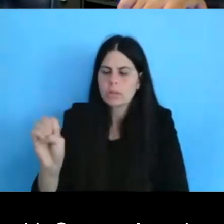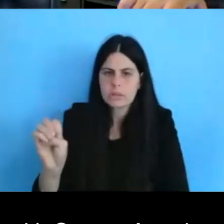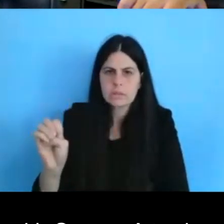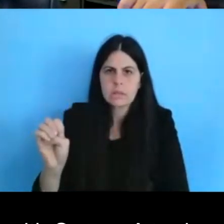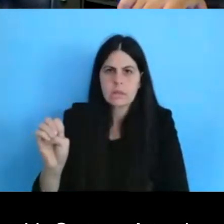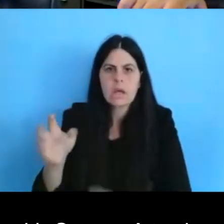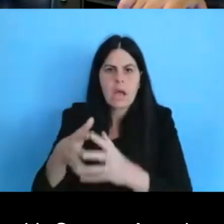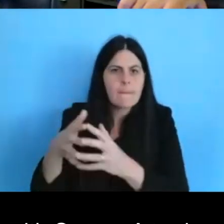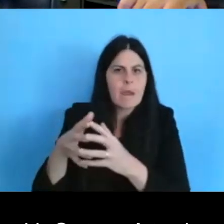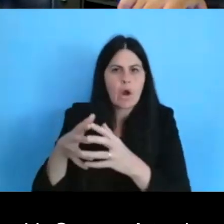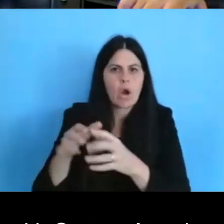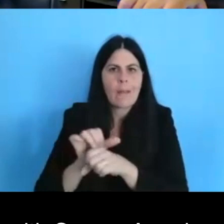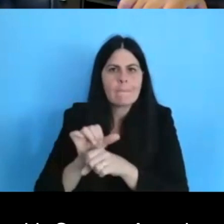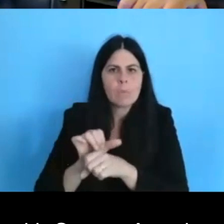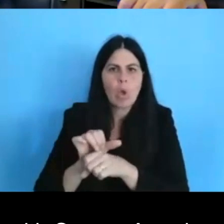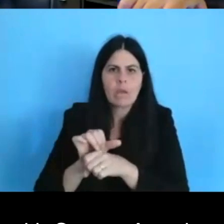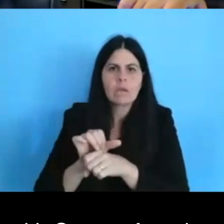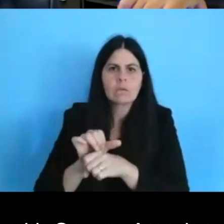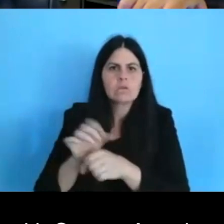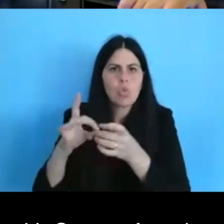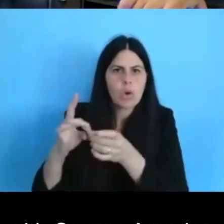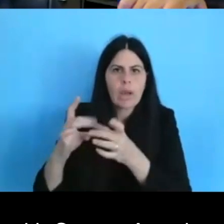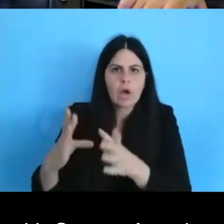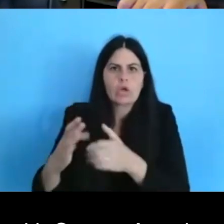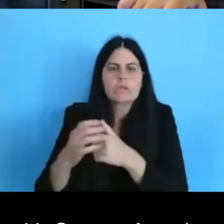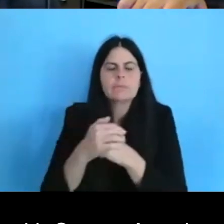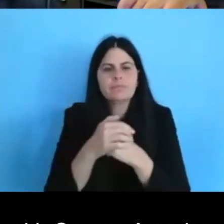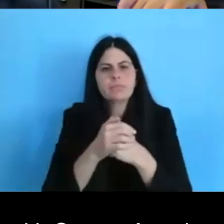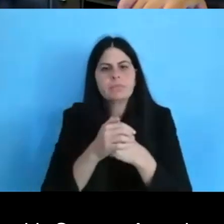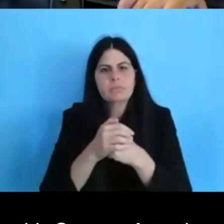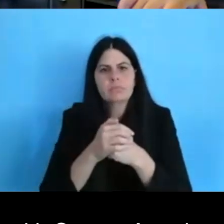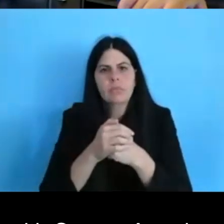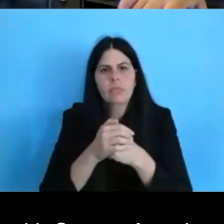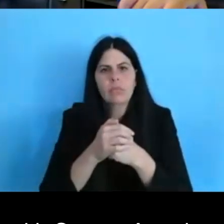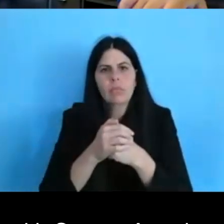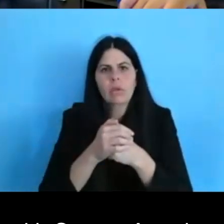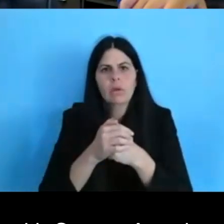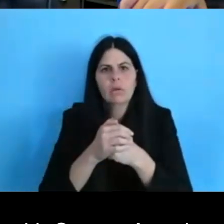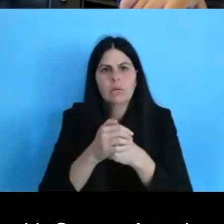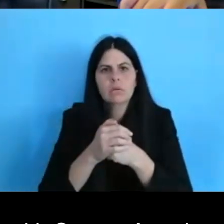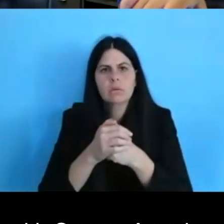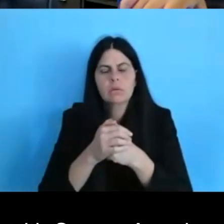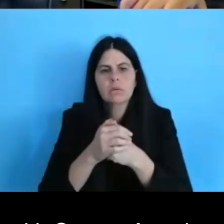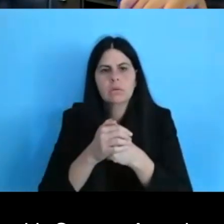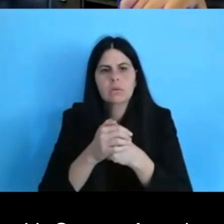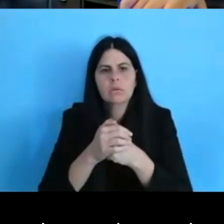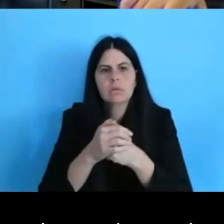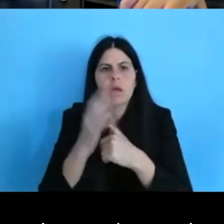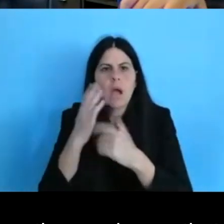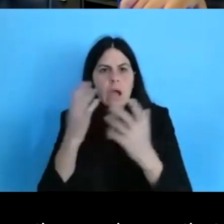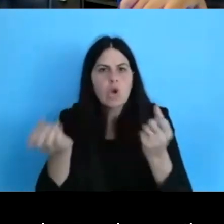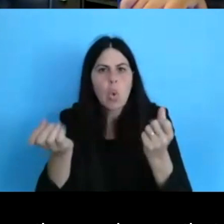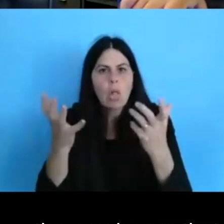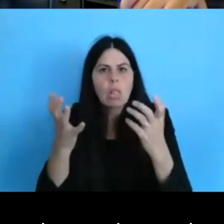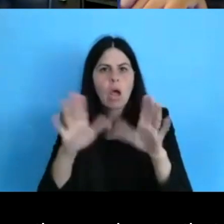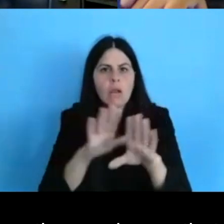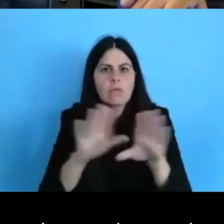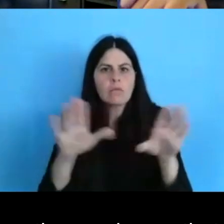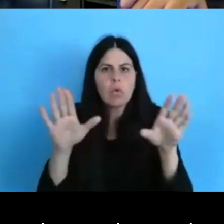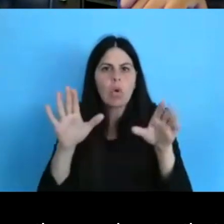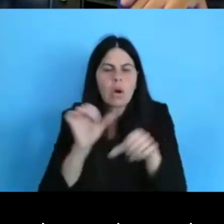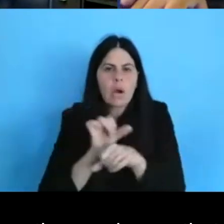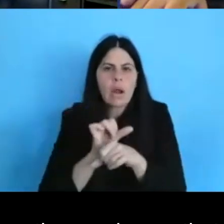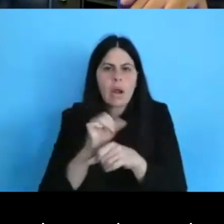coordinators. And I know because I know a lot of the employers that are in